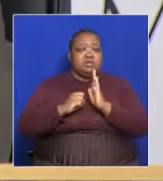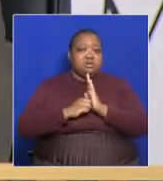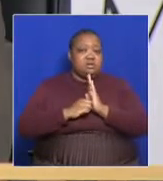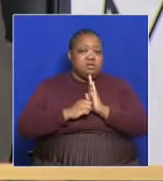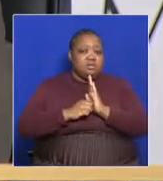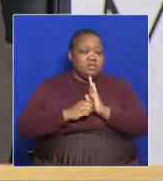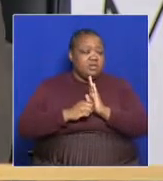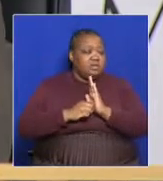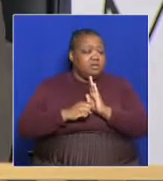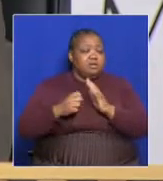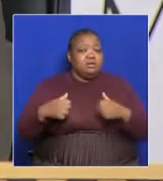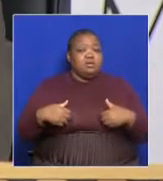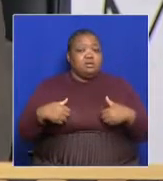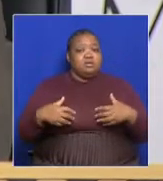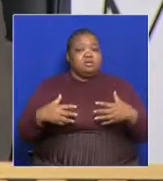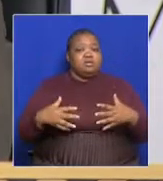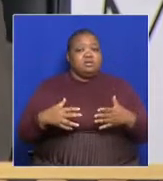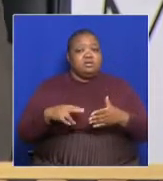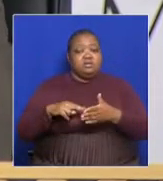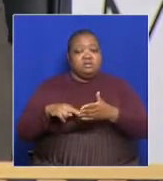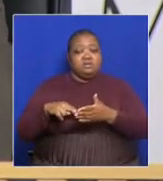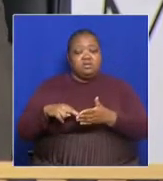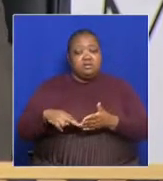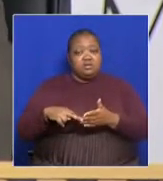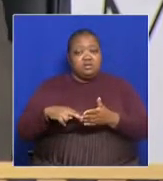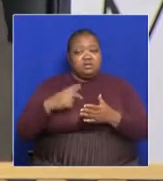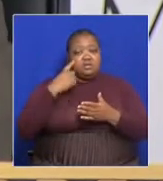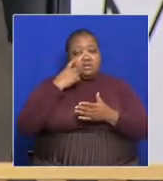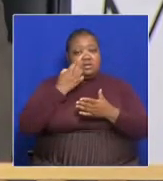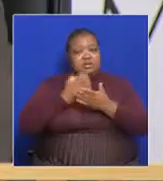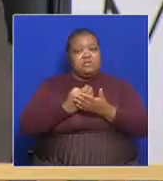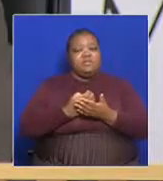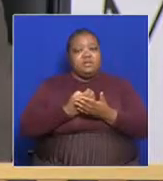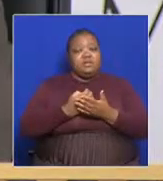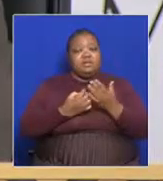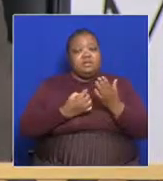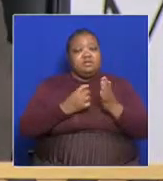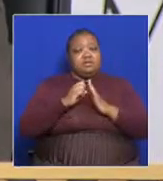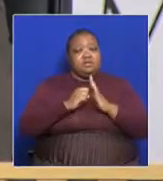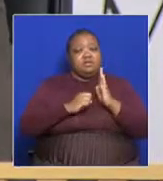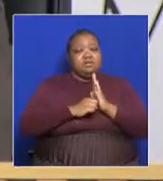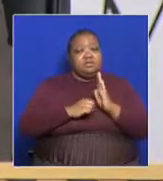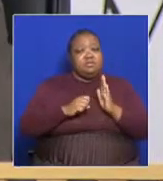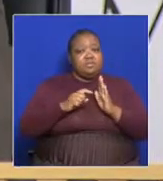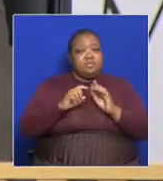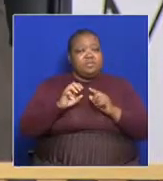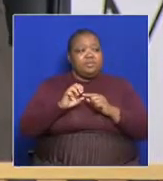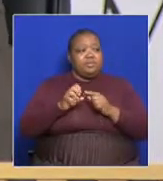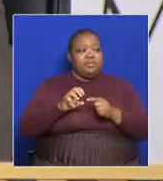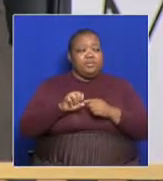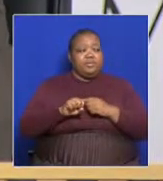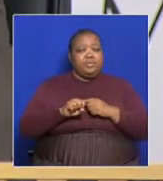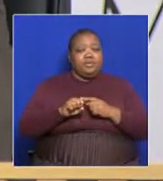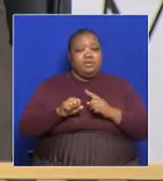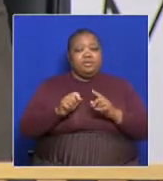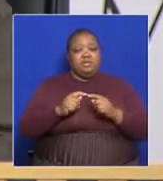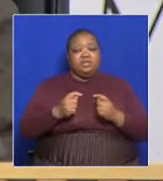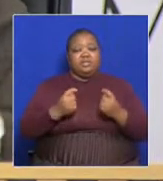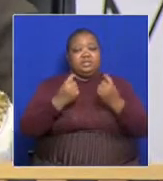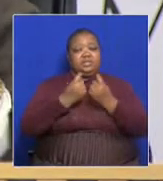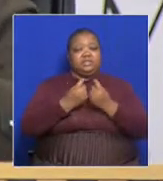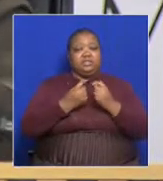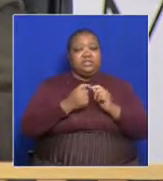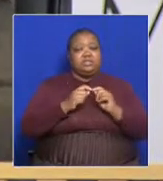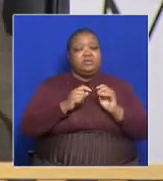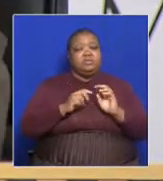off leading my evidence and reading my statement, it's obtained by the team investigating this theft of